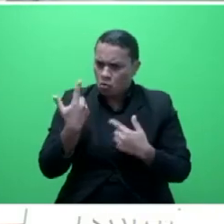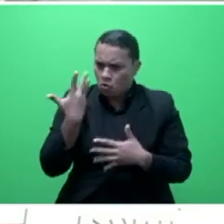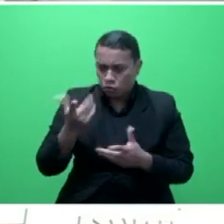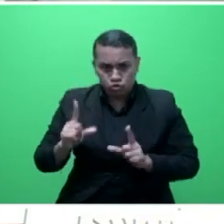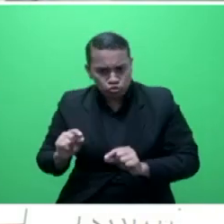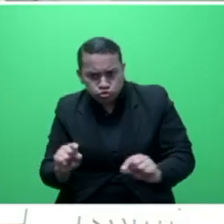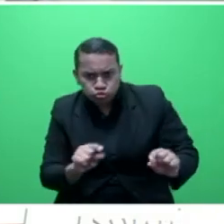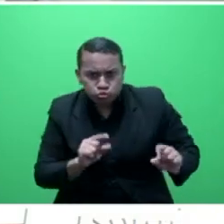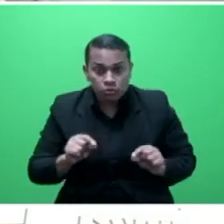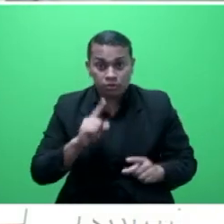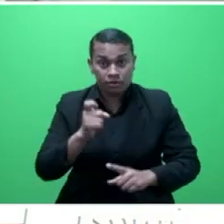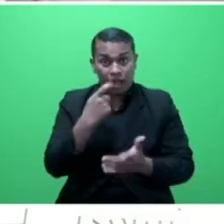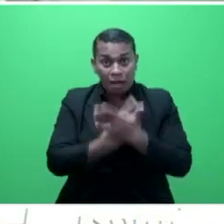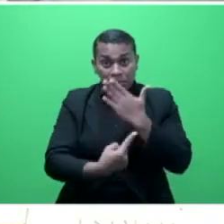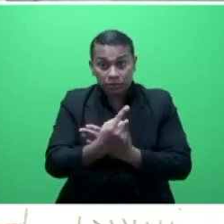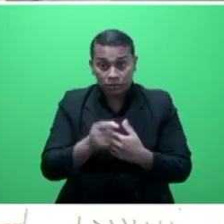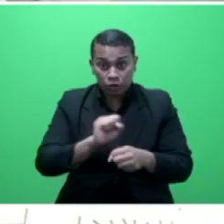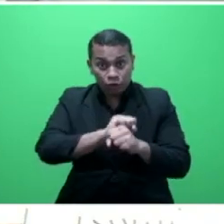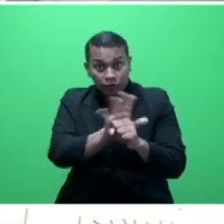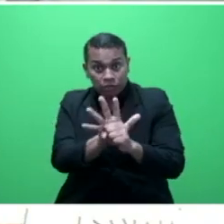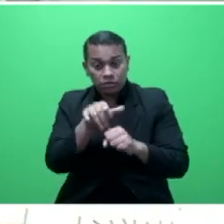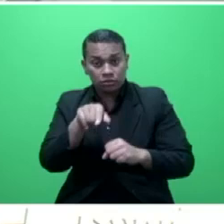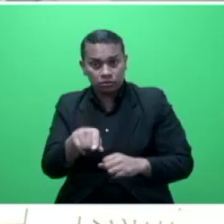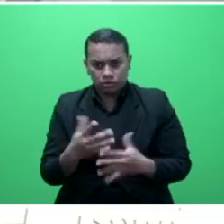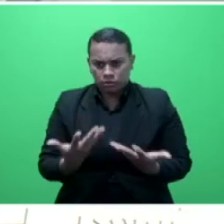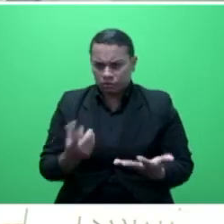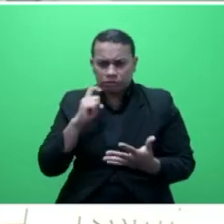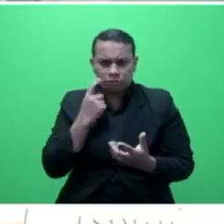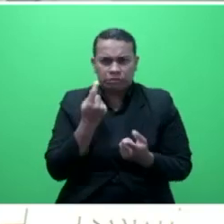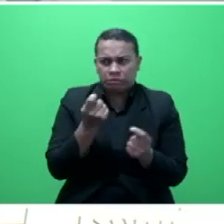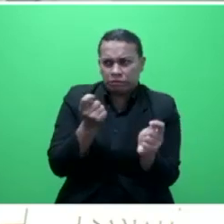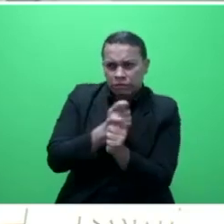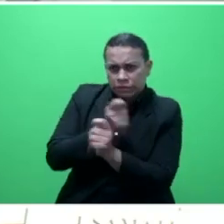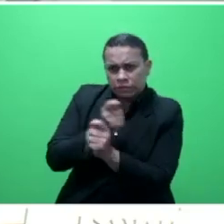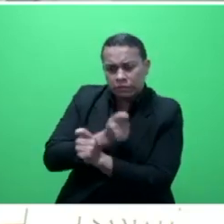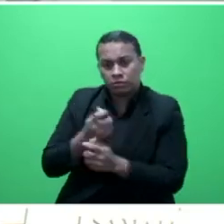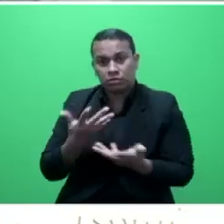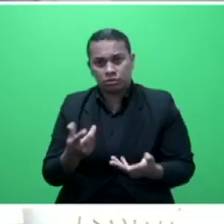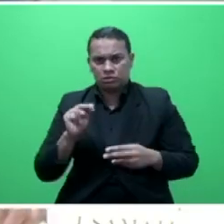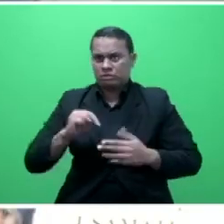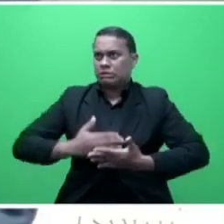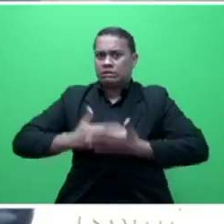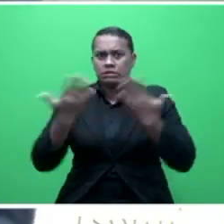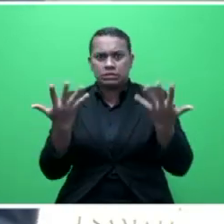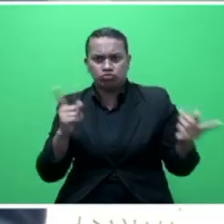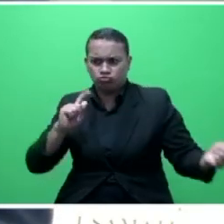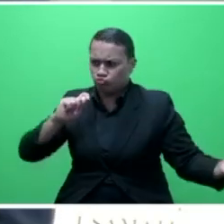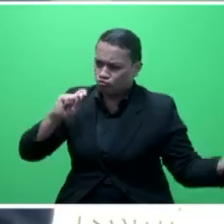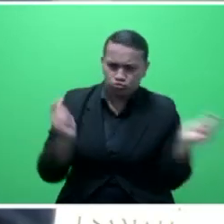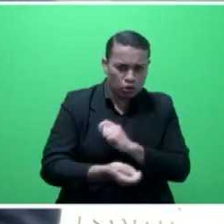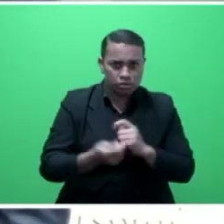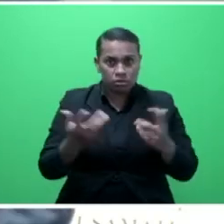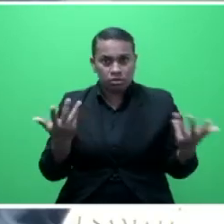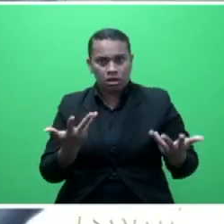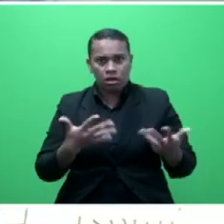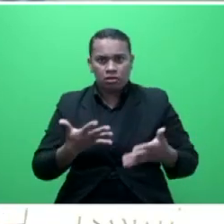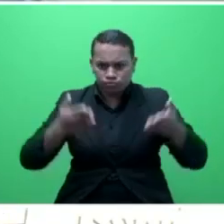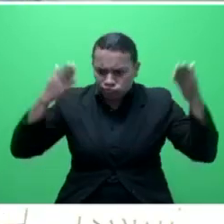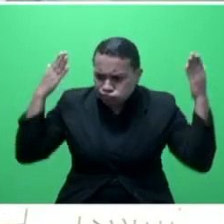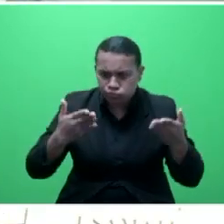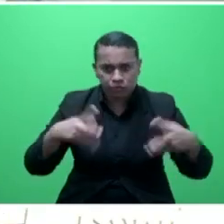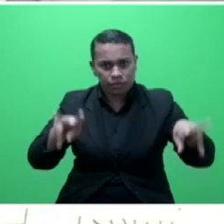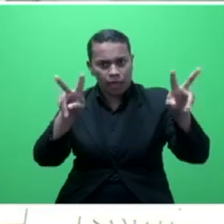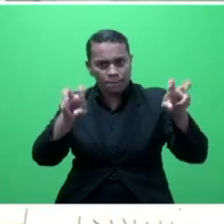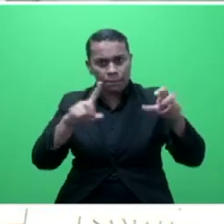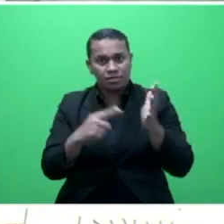couldn't settle for small tweaks. We needed a revolution of our tax regime. Every aspect of our tourism